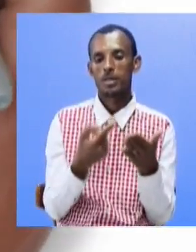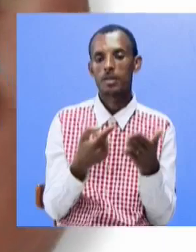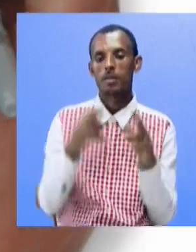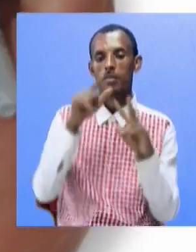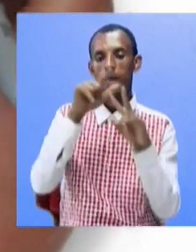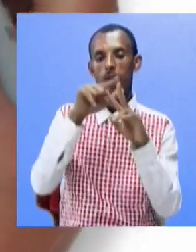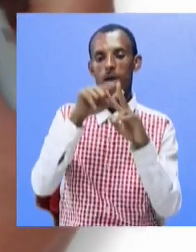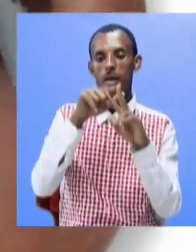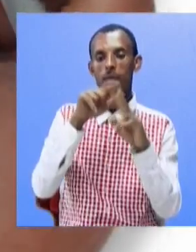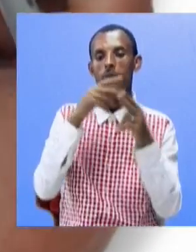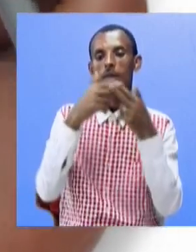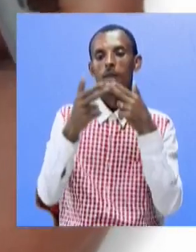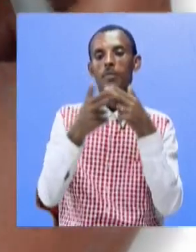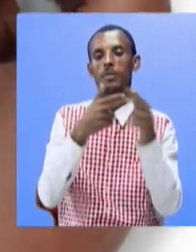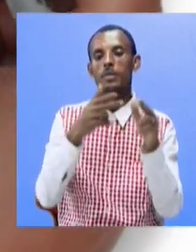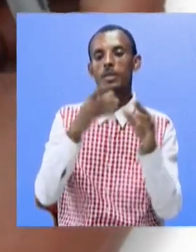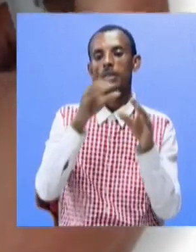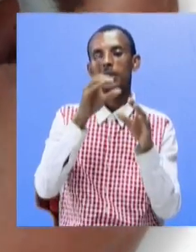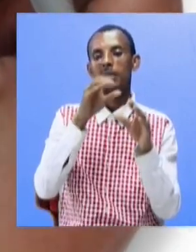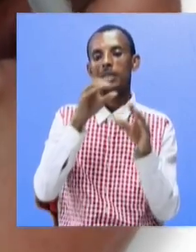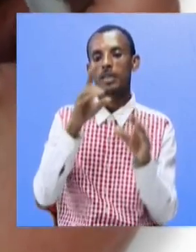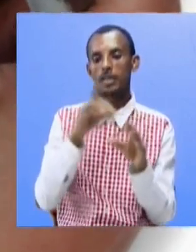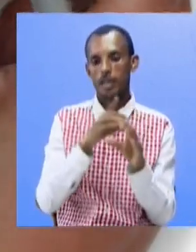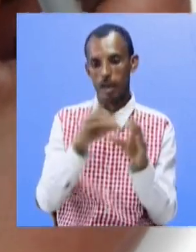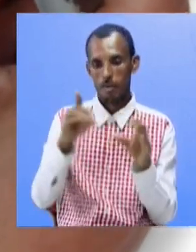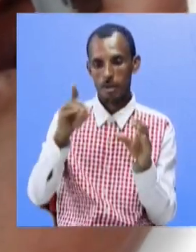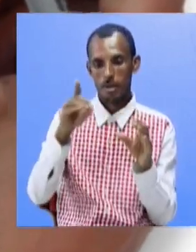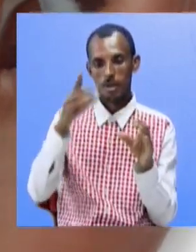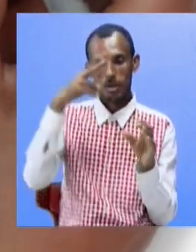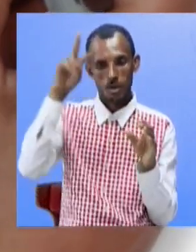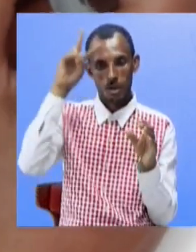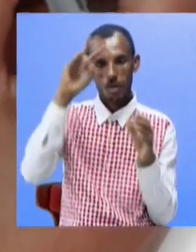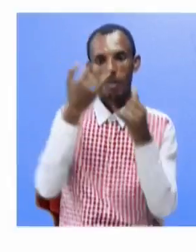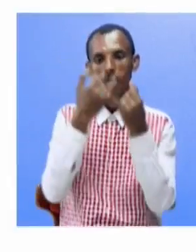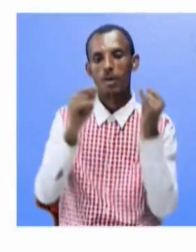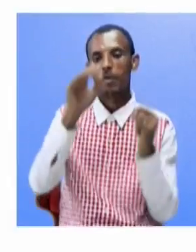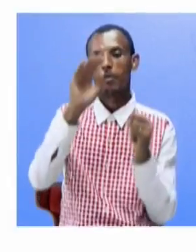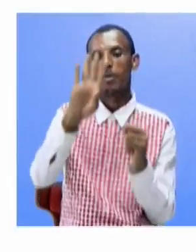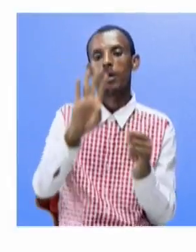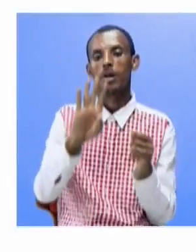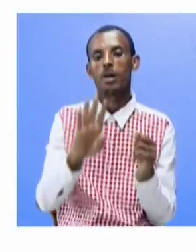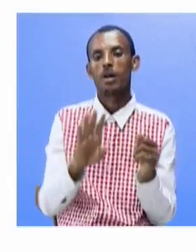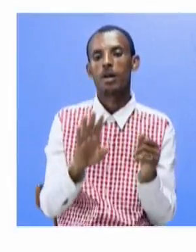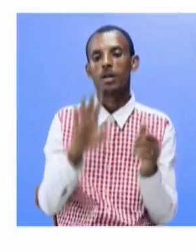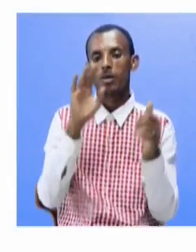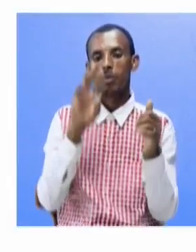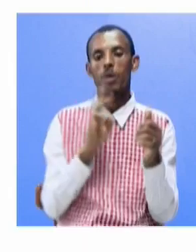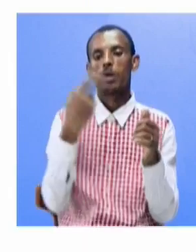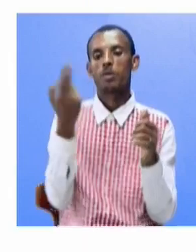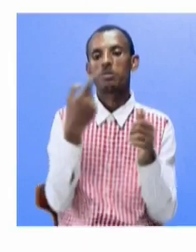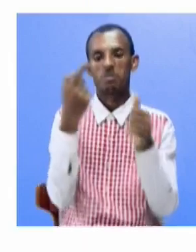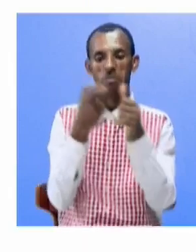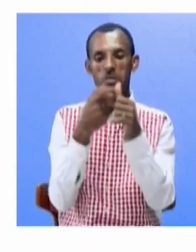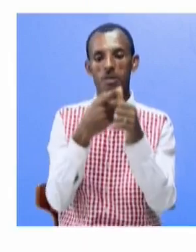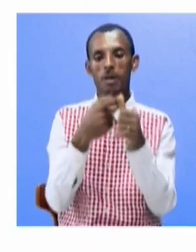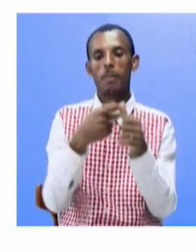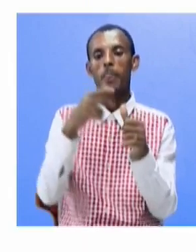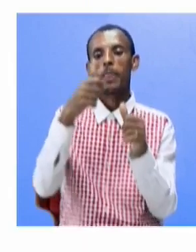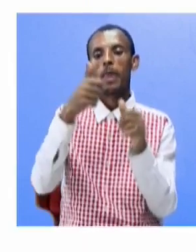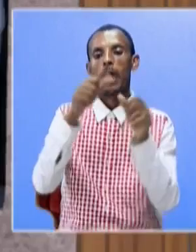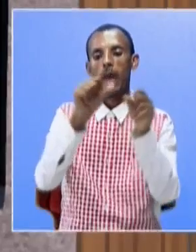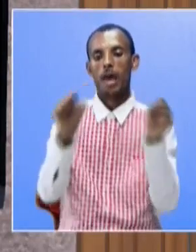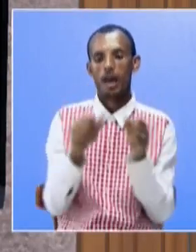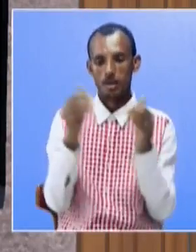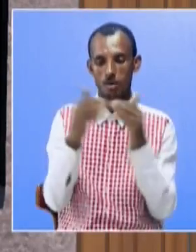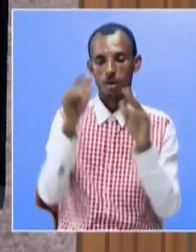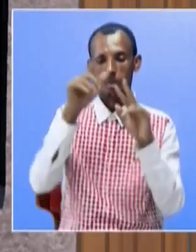Pi diameter squared over 4. You can use either of the two. But I prefer this one to use, area pi r squared.